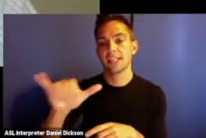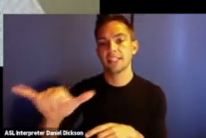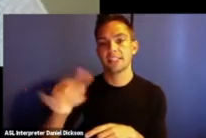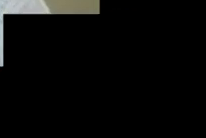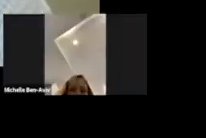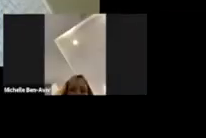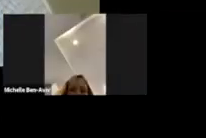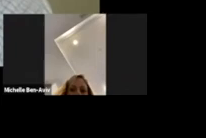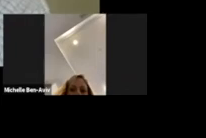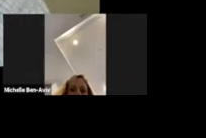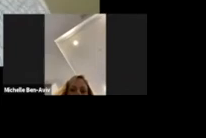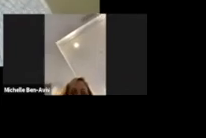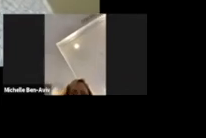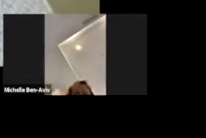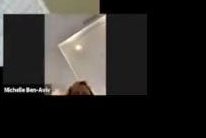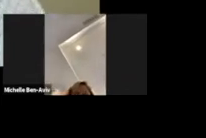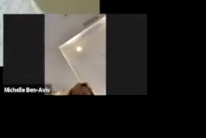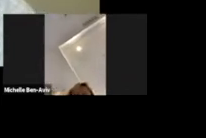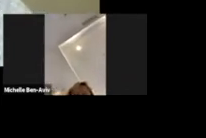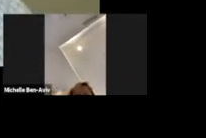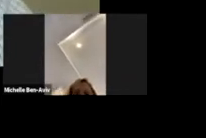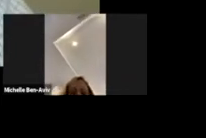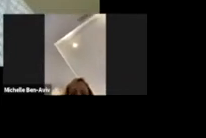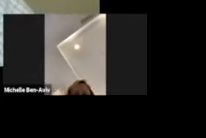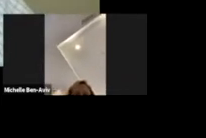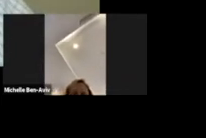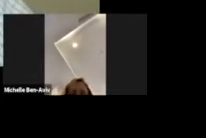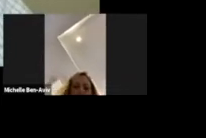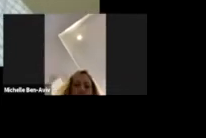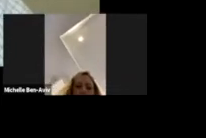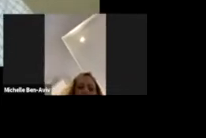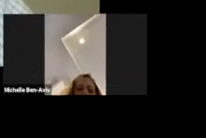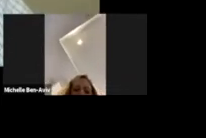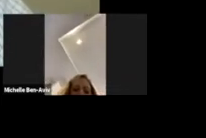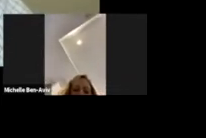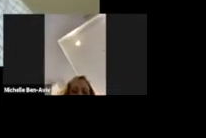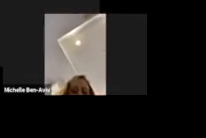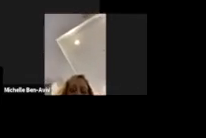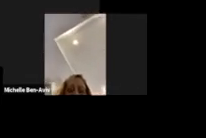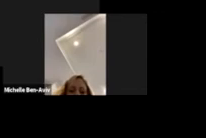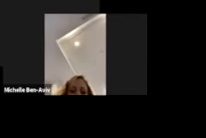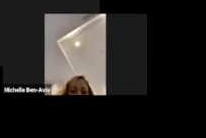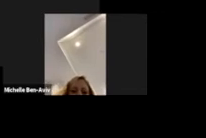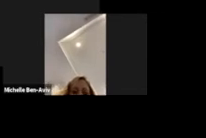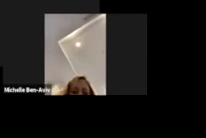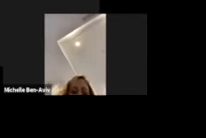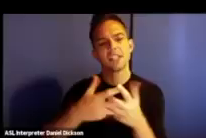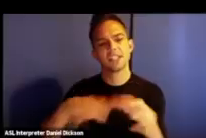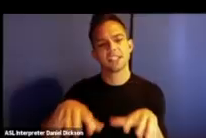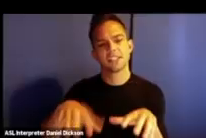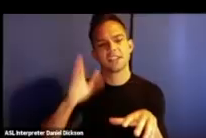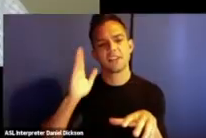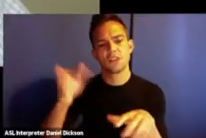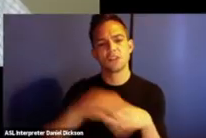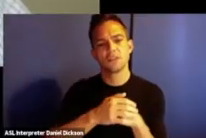we'll go in that order because you're both bringing in a different perspective, but where does technology fit in the future? So